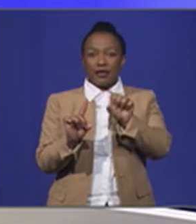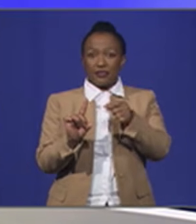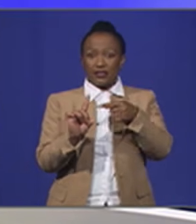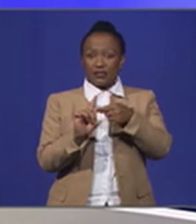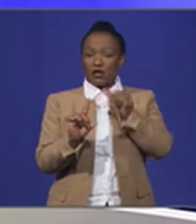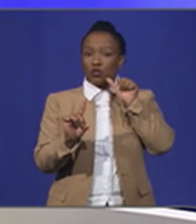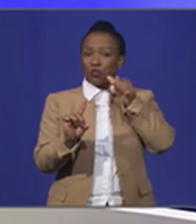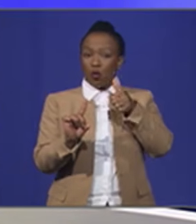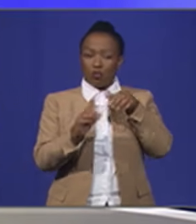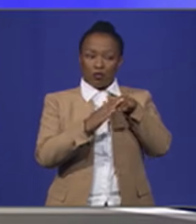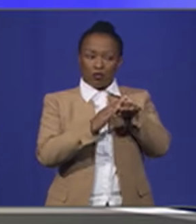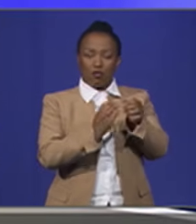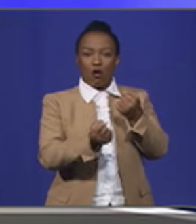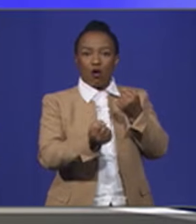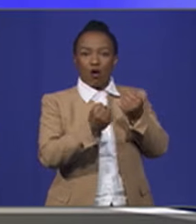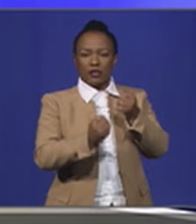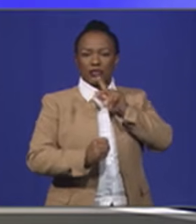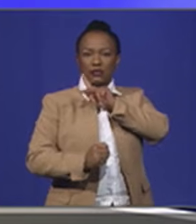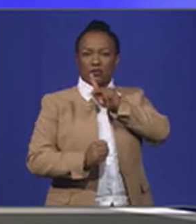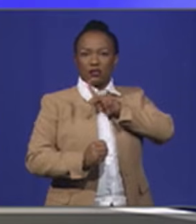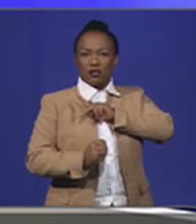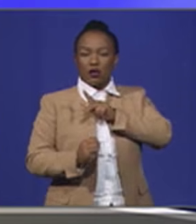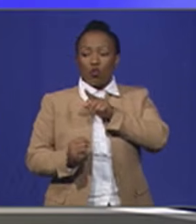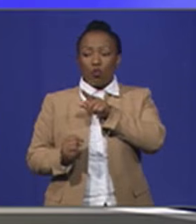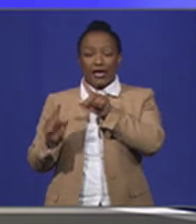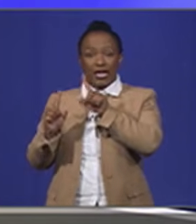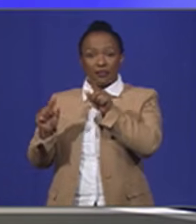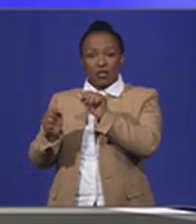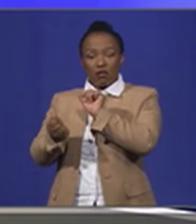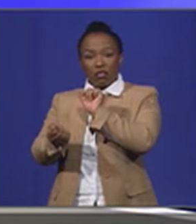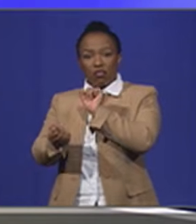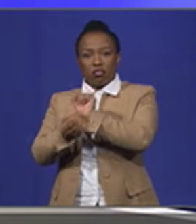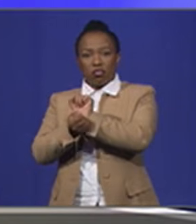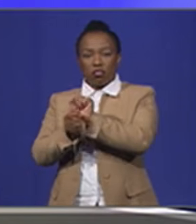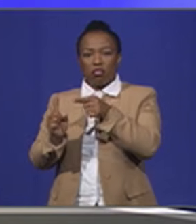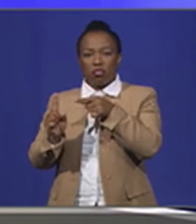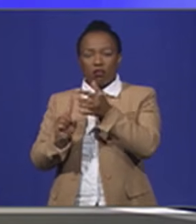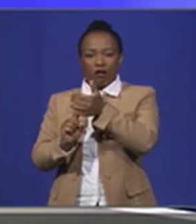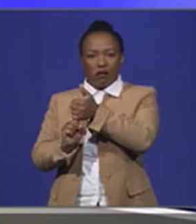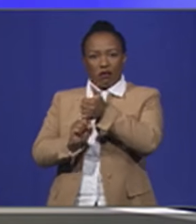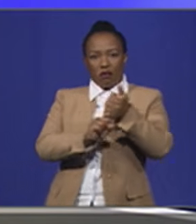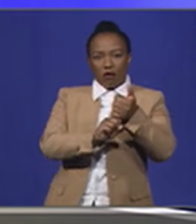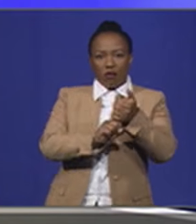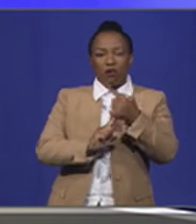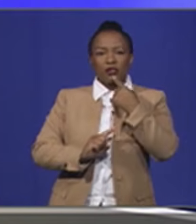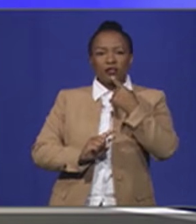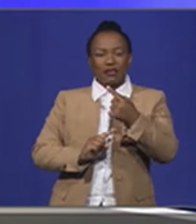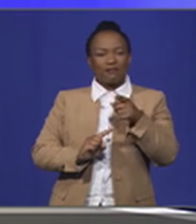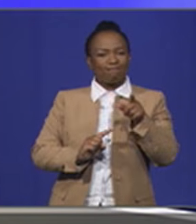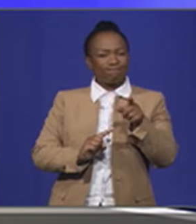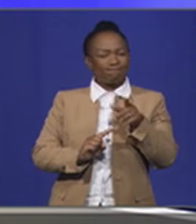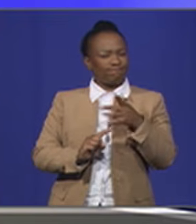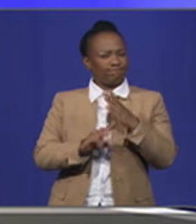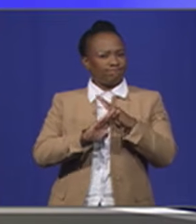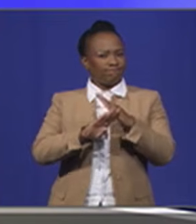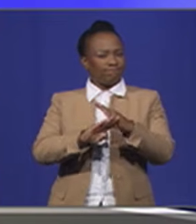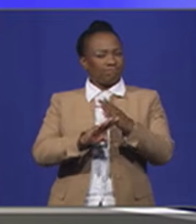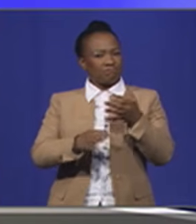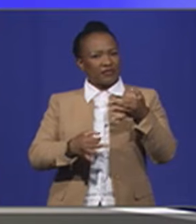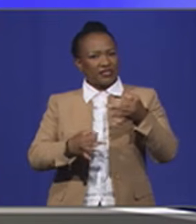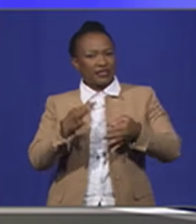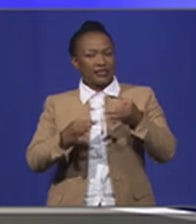ka moso morago ga go tshwarwa kwa Cape Town ka ditatofatso tsa tsietso le go tlhaetsa molao matlho. Mapodisa bega gore